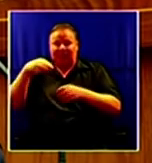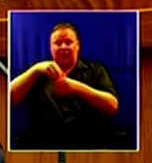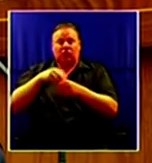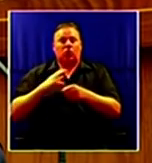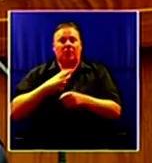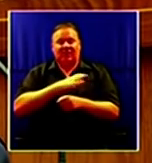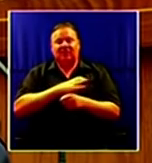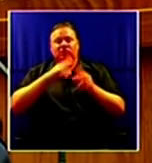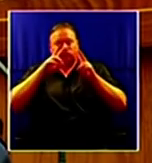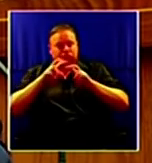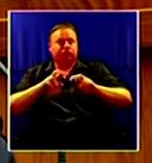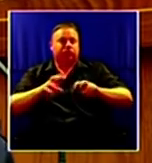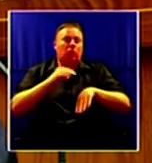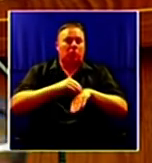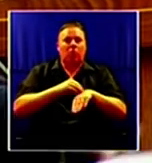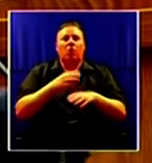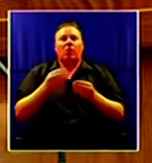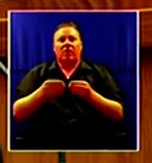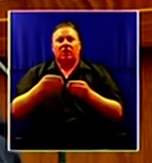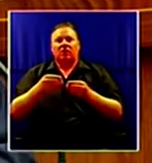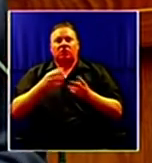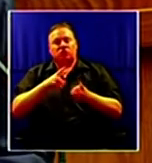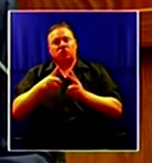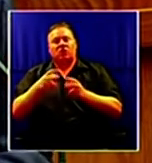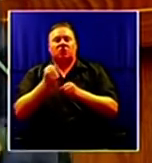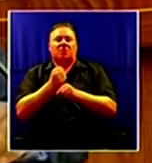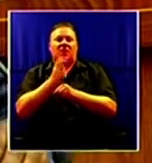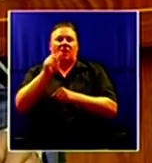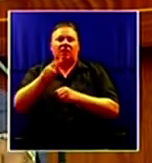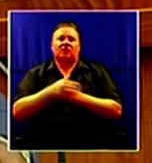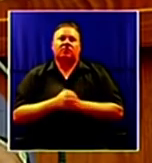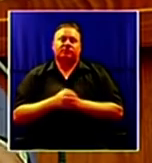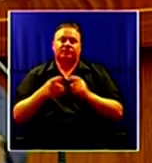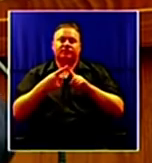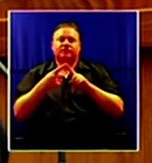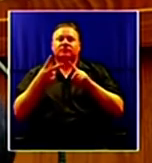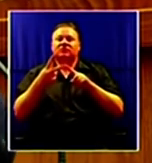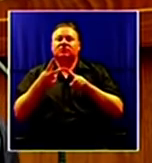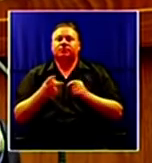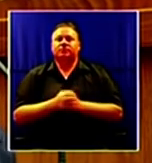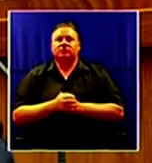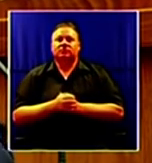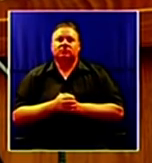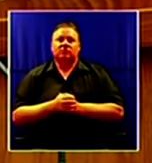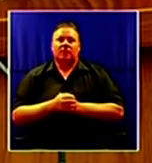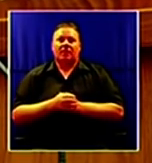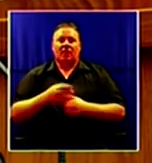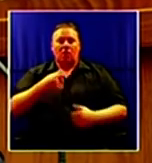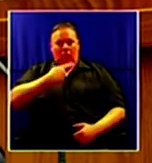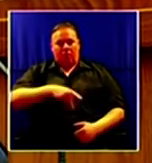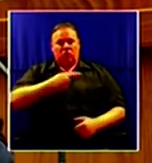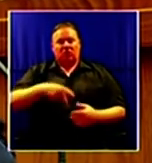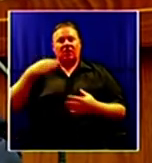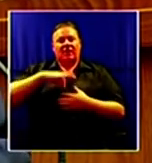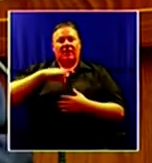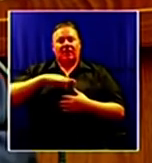reform process. I think I'll have to come back to this to explain. Two, the personal income tax brackets